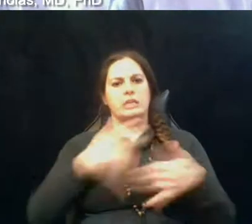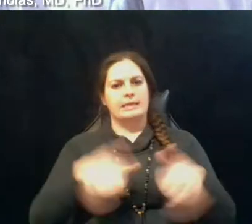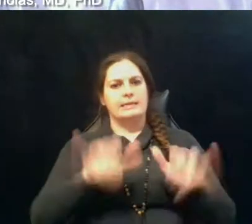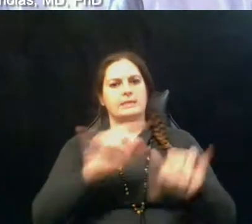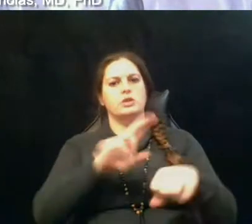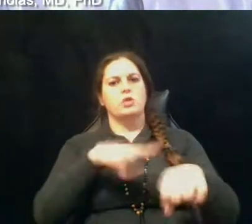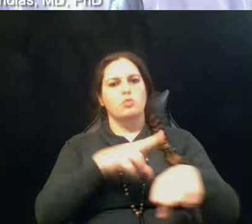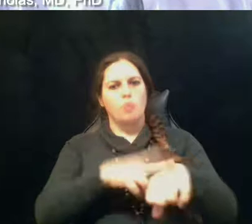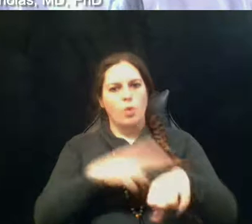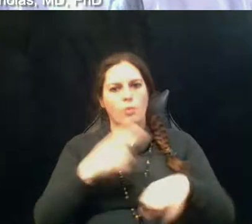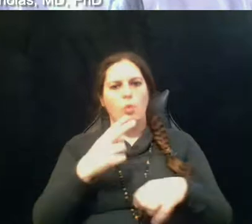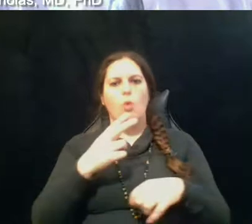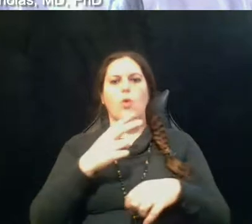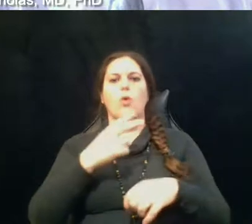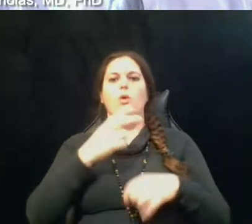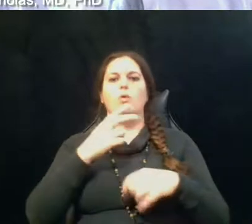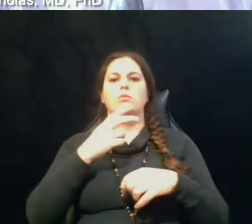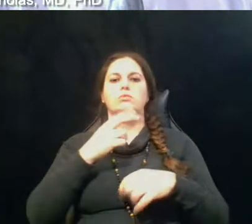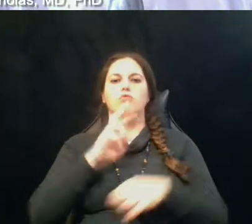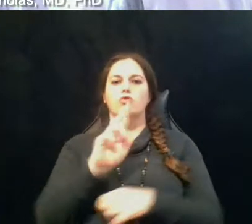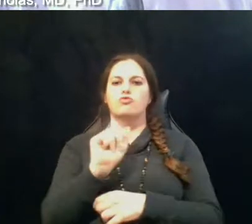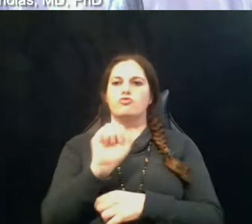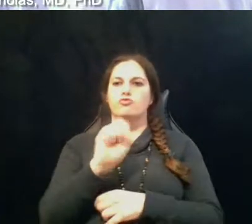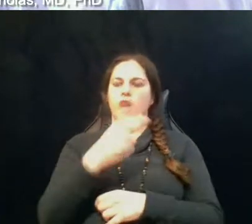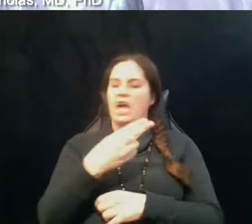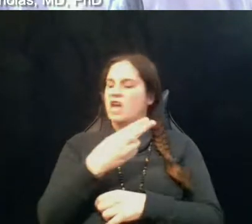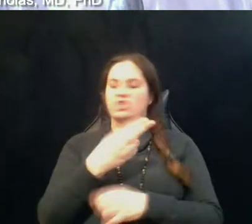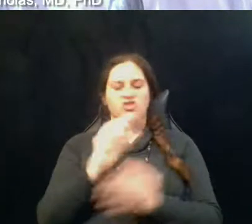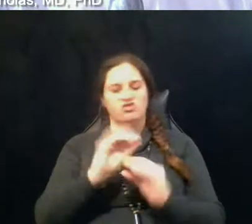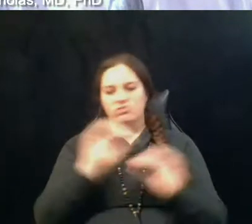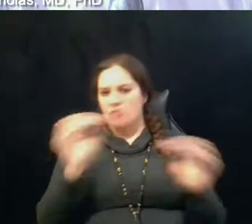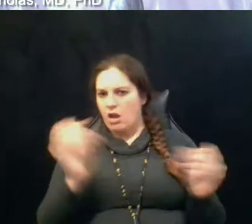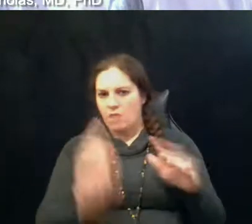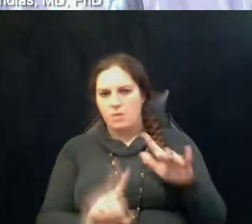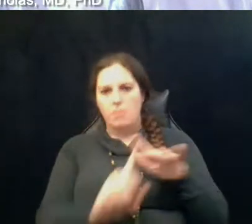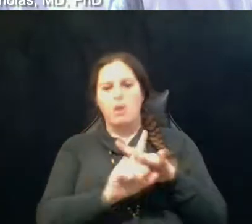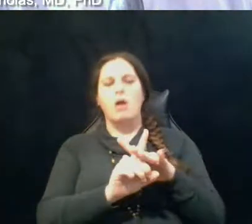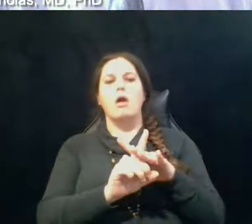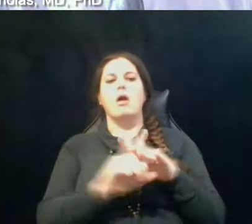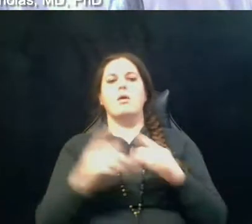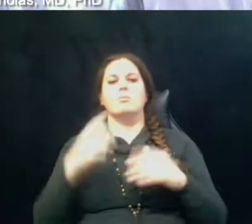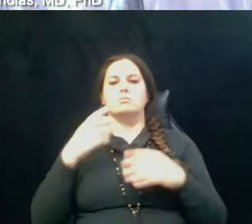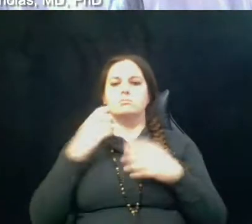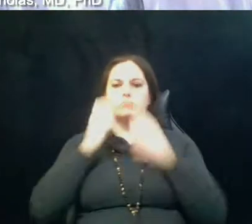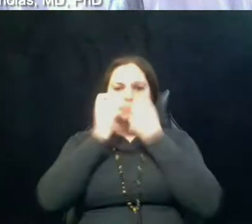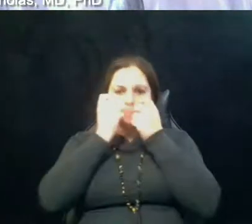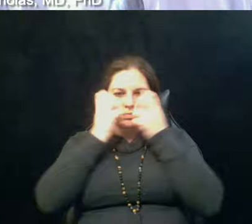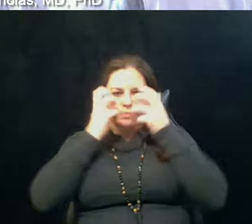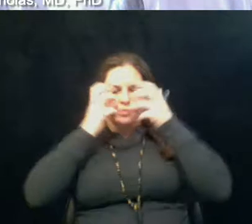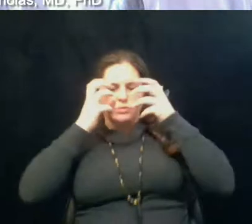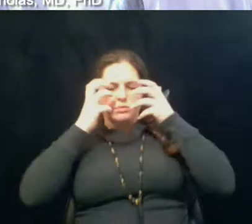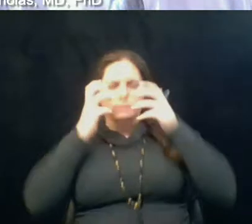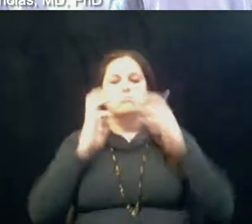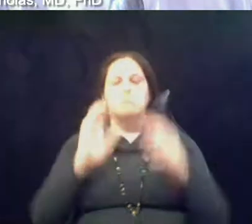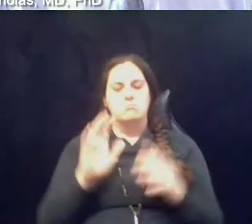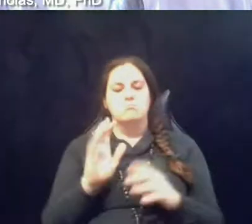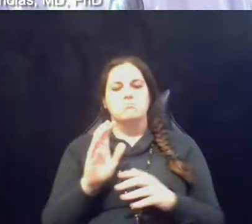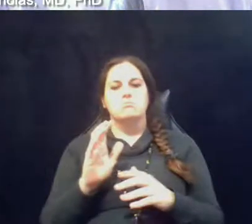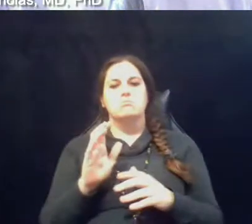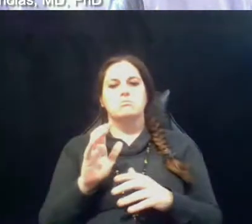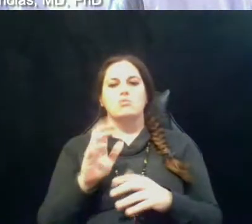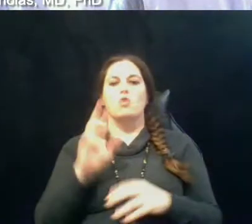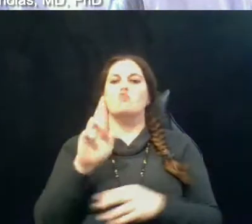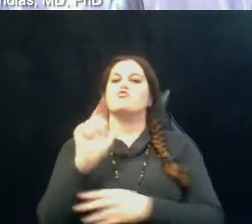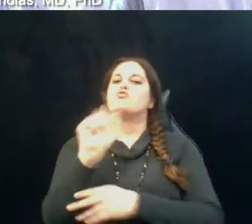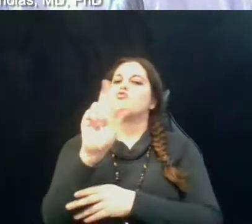lips or rash. But again, this is a very rare reaction, and it mostly occurred in those that had